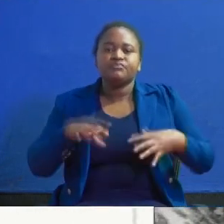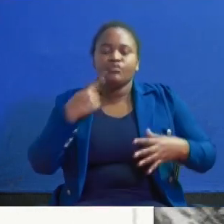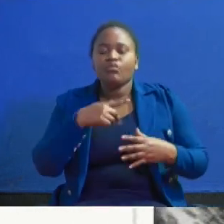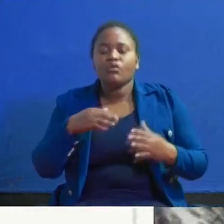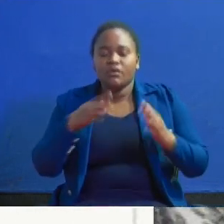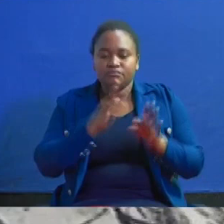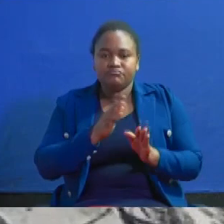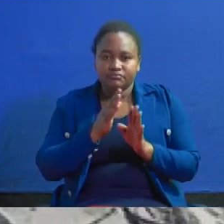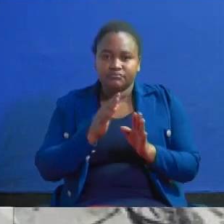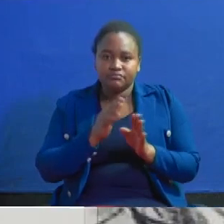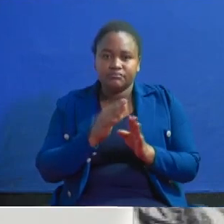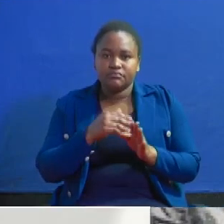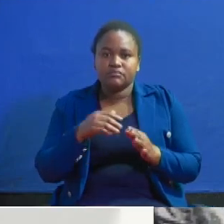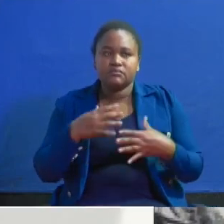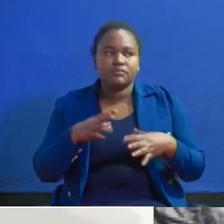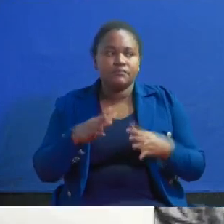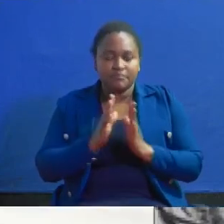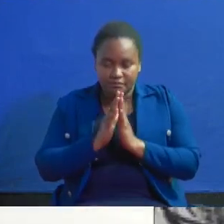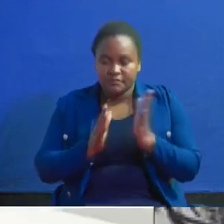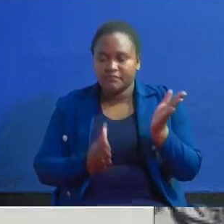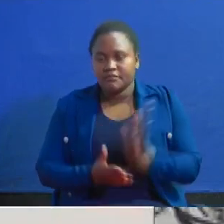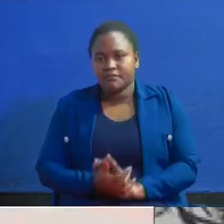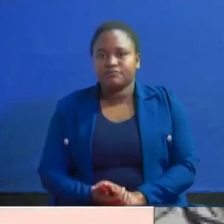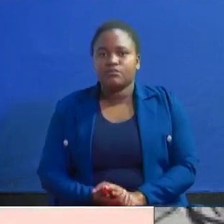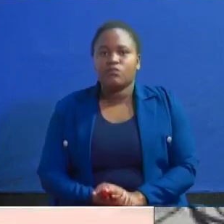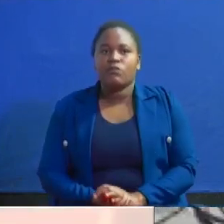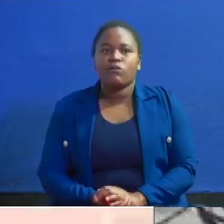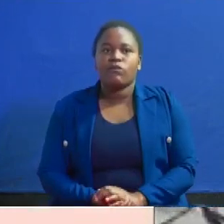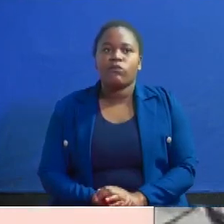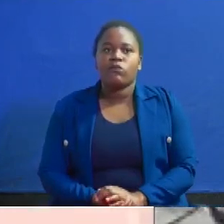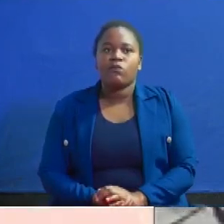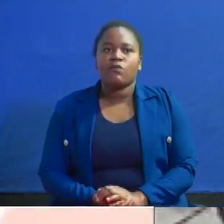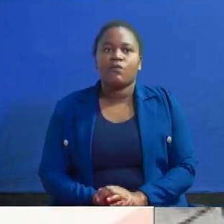sheltering and performing dawn prayers. Doris Chalo, KUTV.